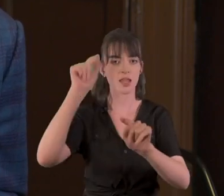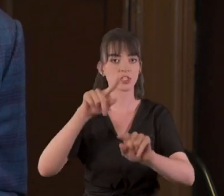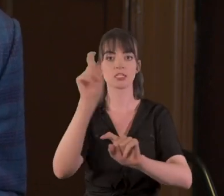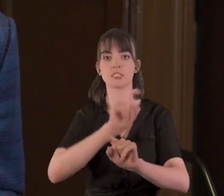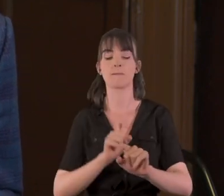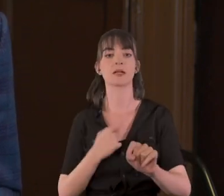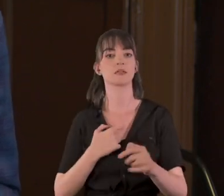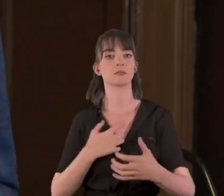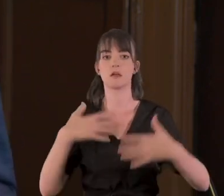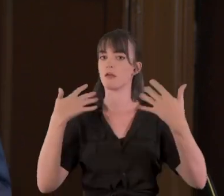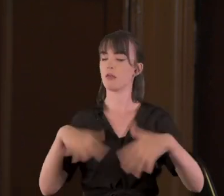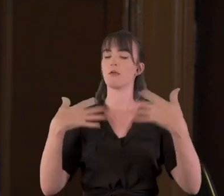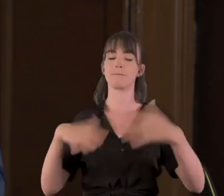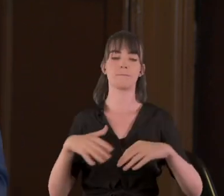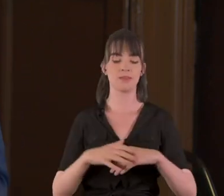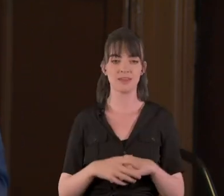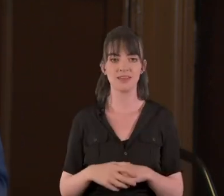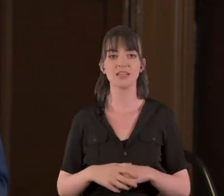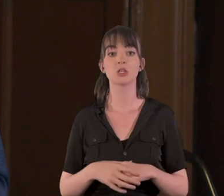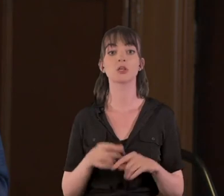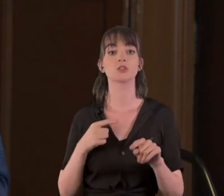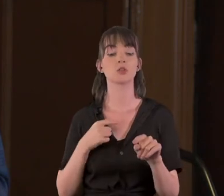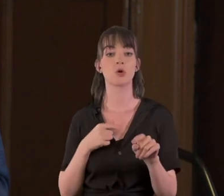is incomparable, and you've